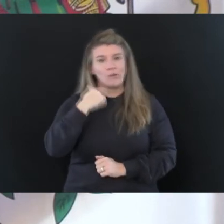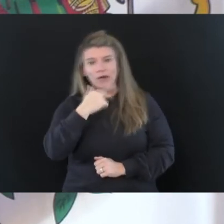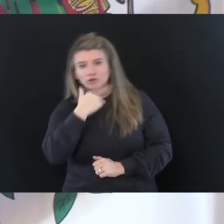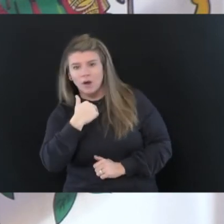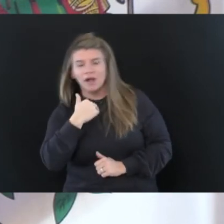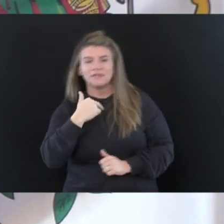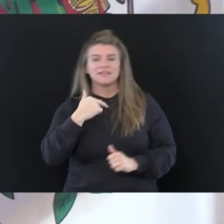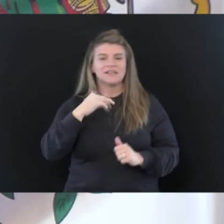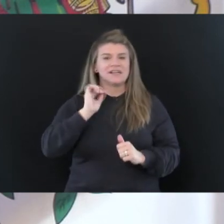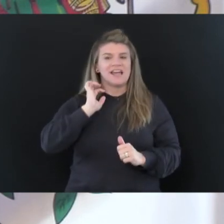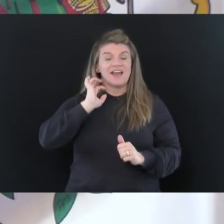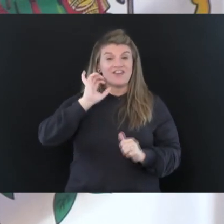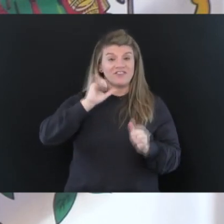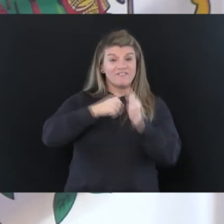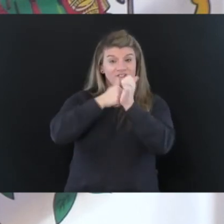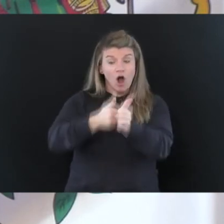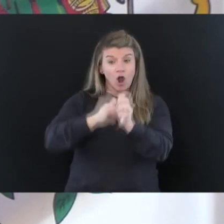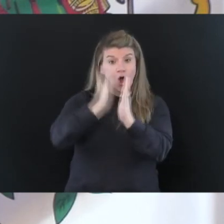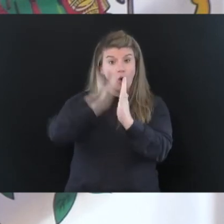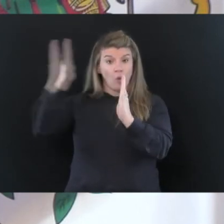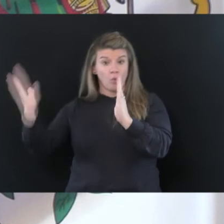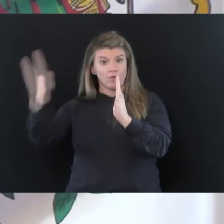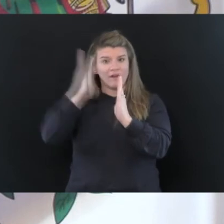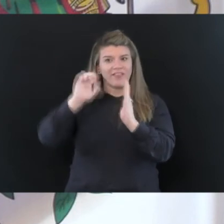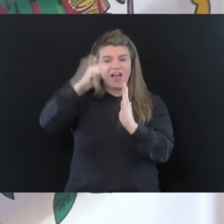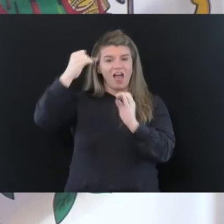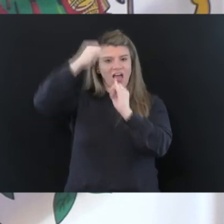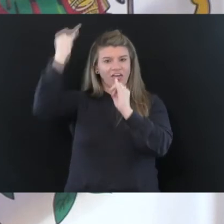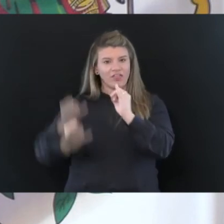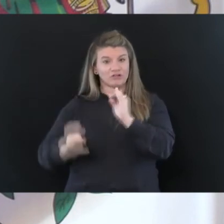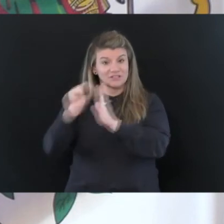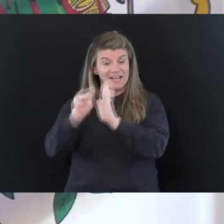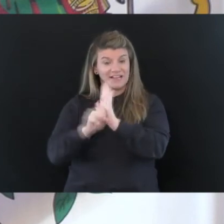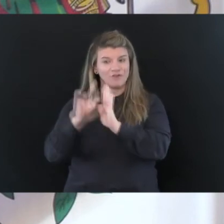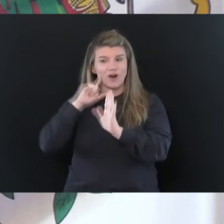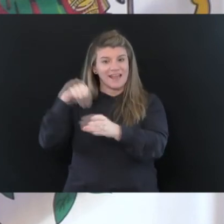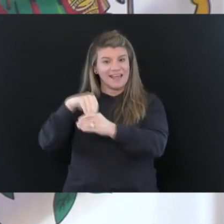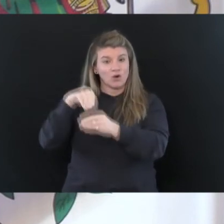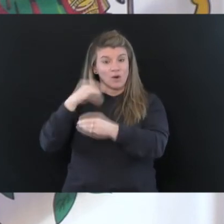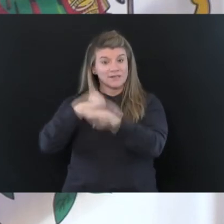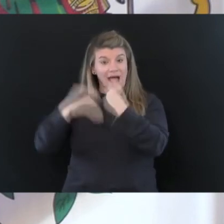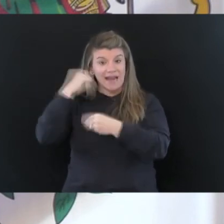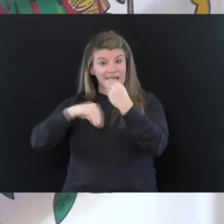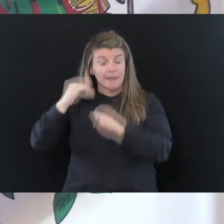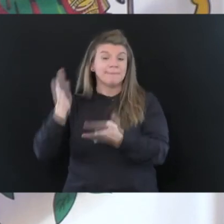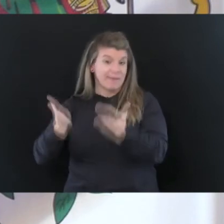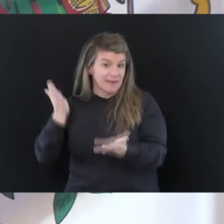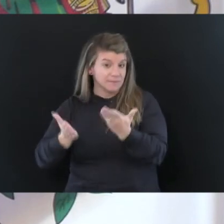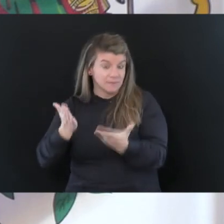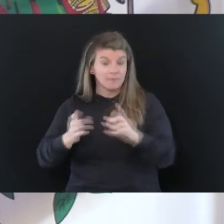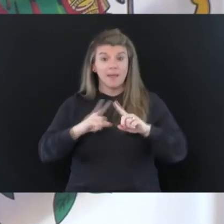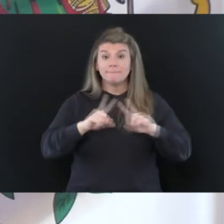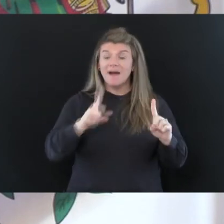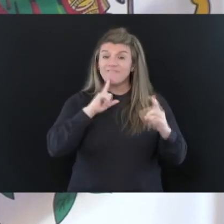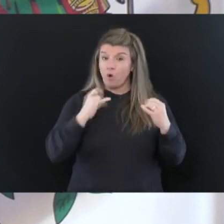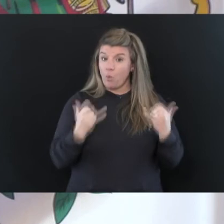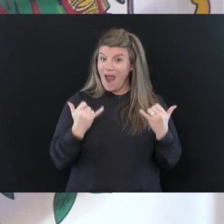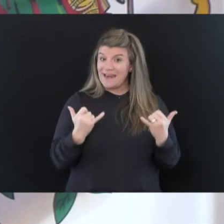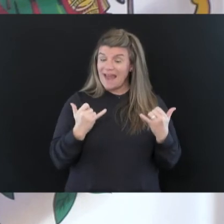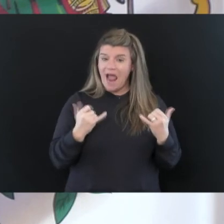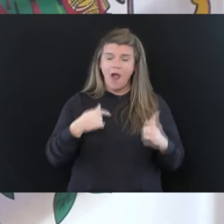further restricting, in our indoor dining. But Phil, from my standpoint, I